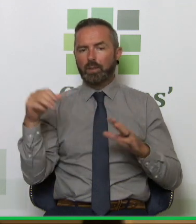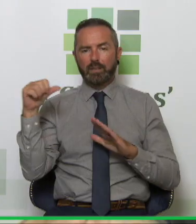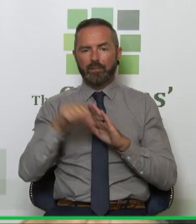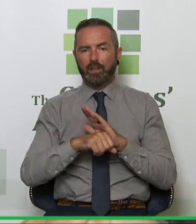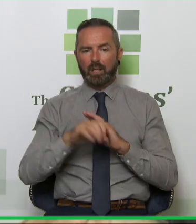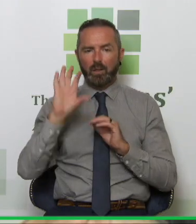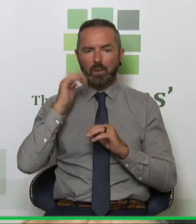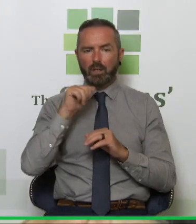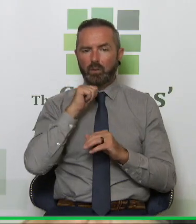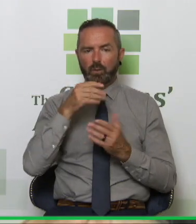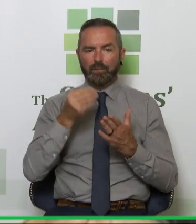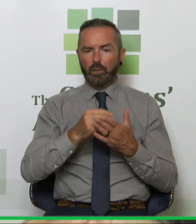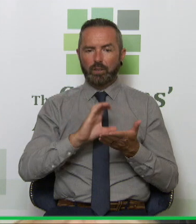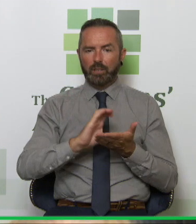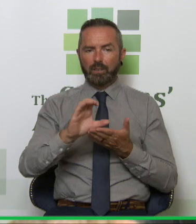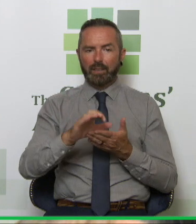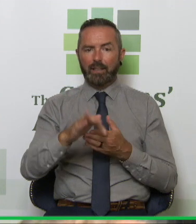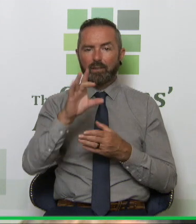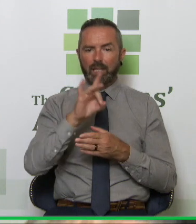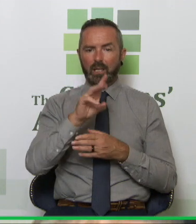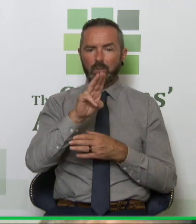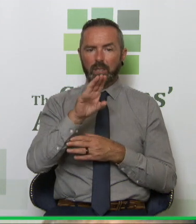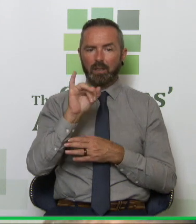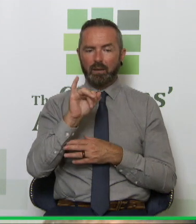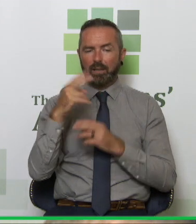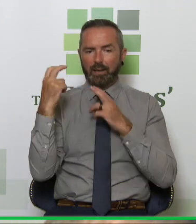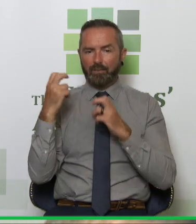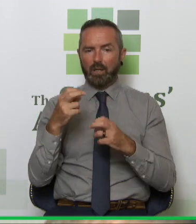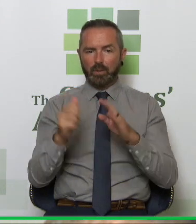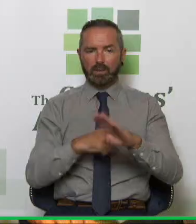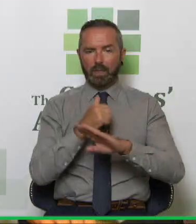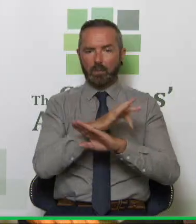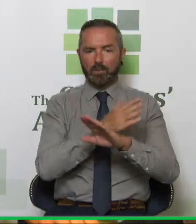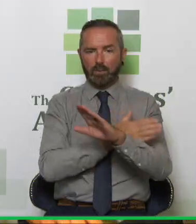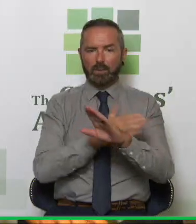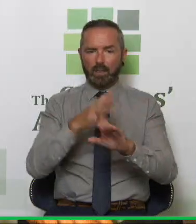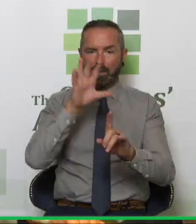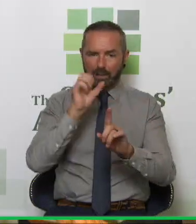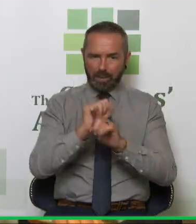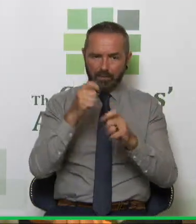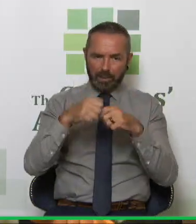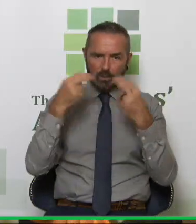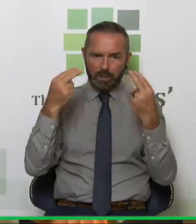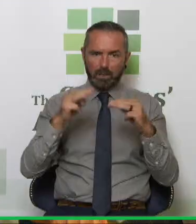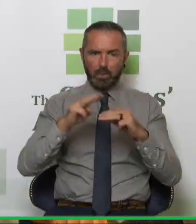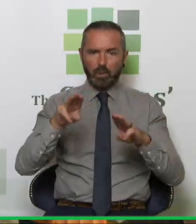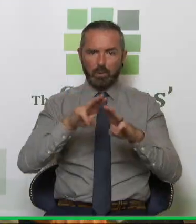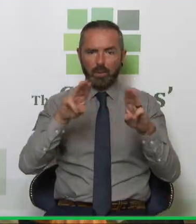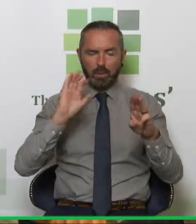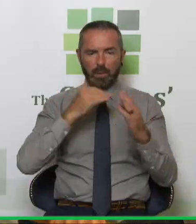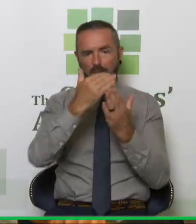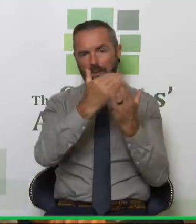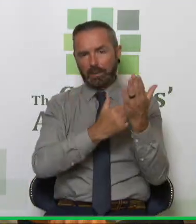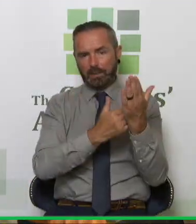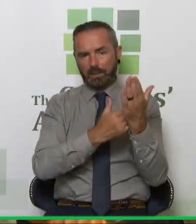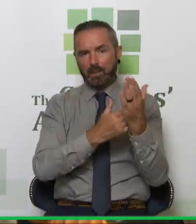So I think if our KPIs, if our evaluation that's going to be put in from the start identifies that this is leading to a backlog, we'll be going